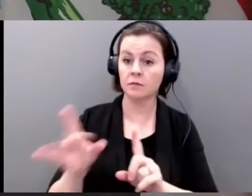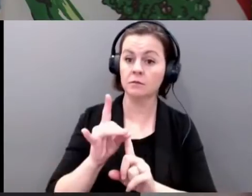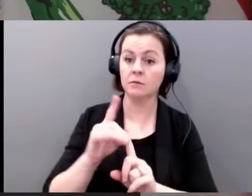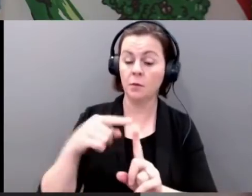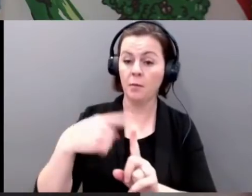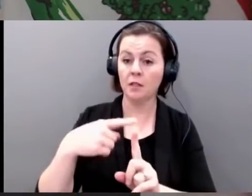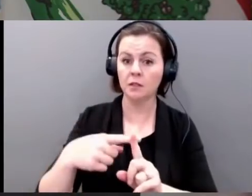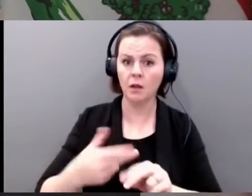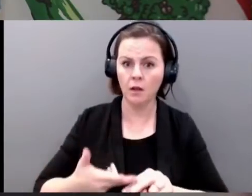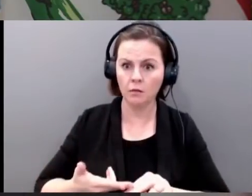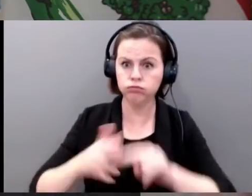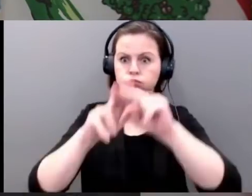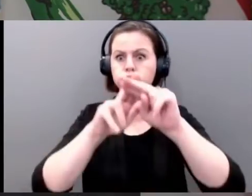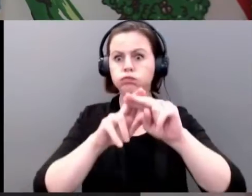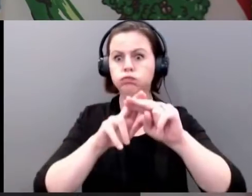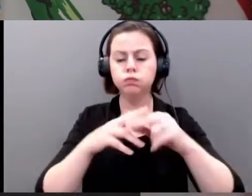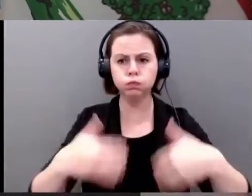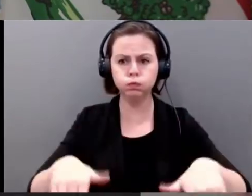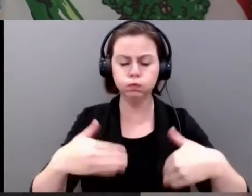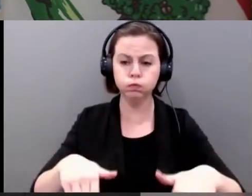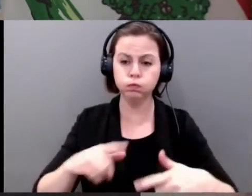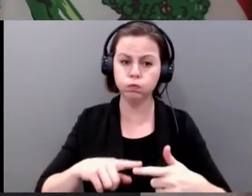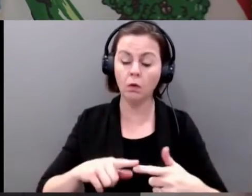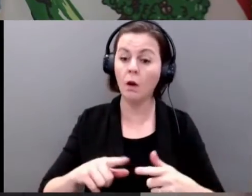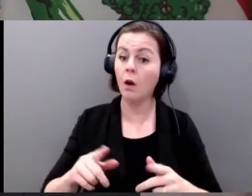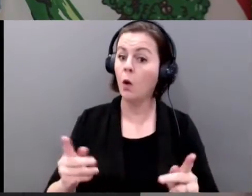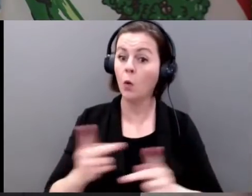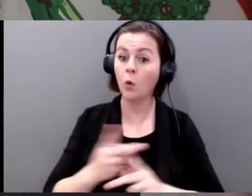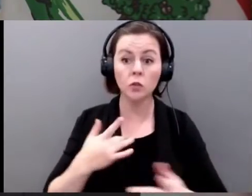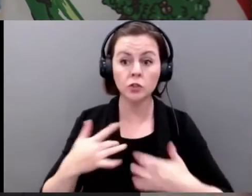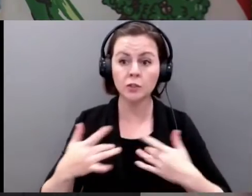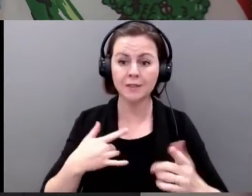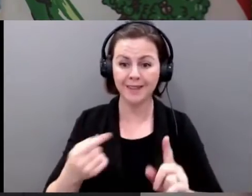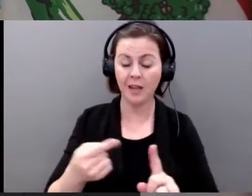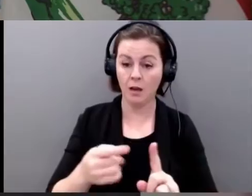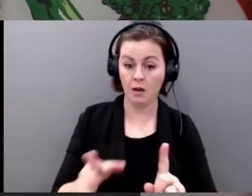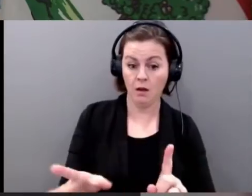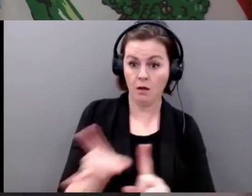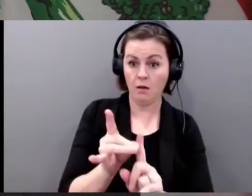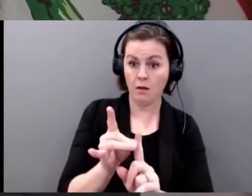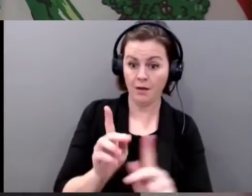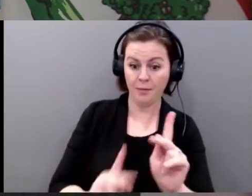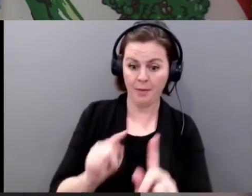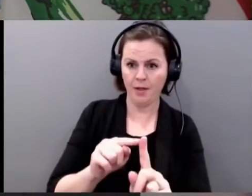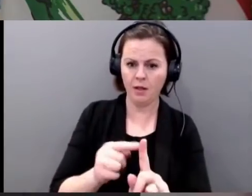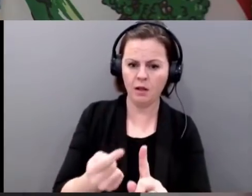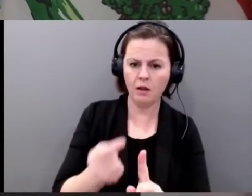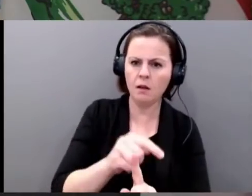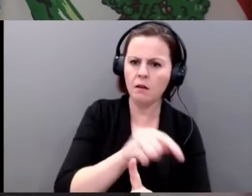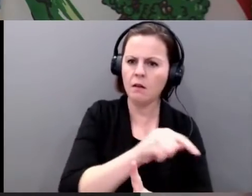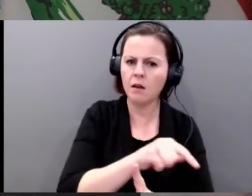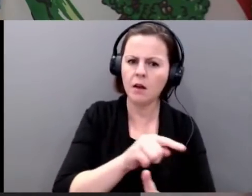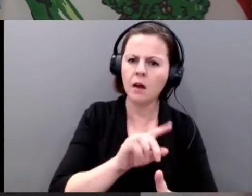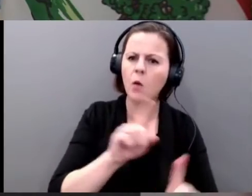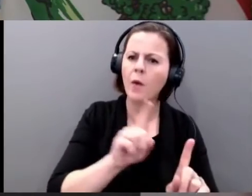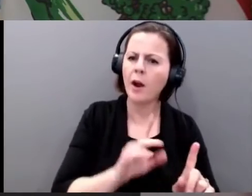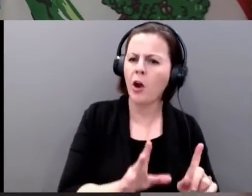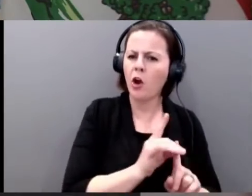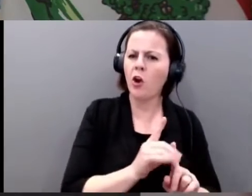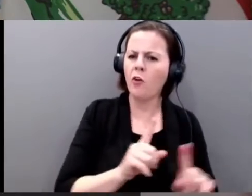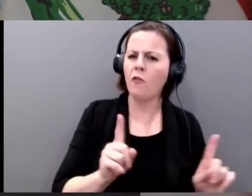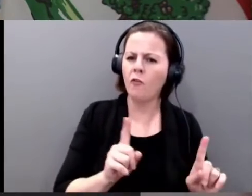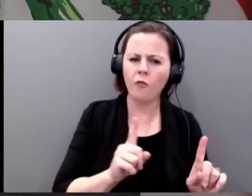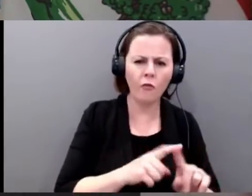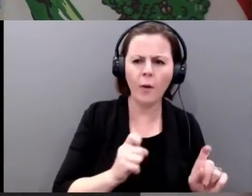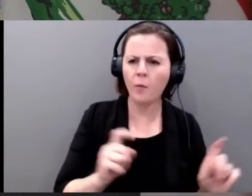at this time is that tracing the source has been a challenge. Dr. Morrison will update us in a moment, but her team and